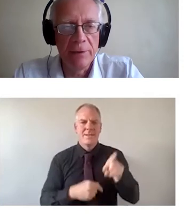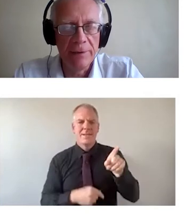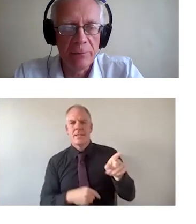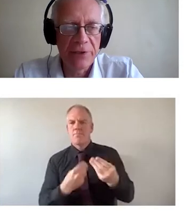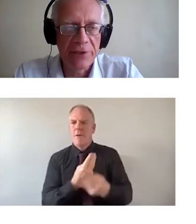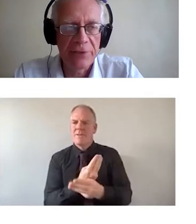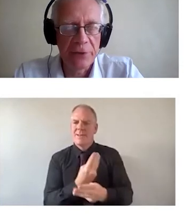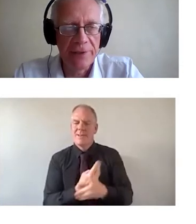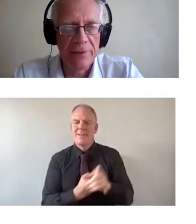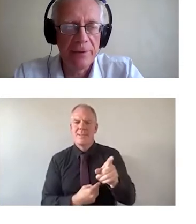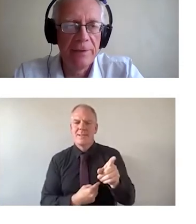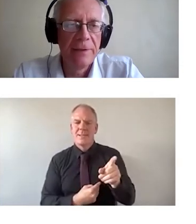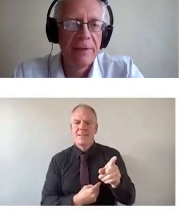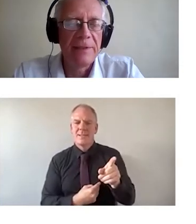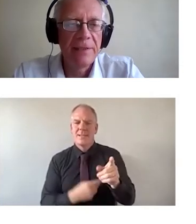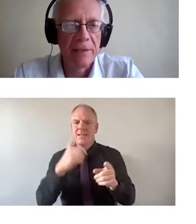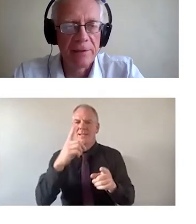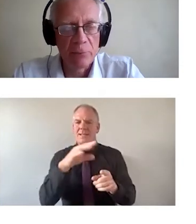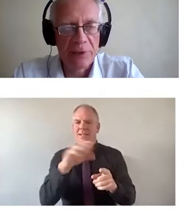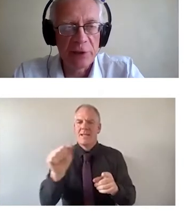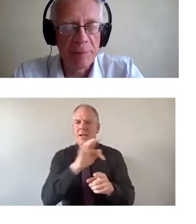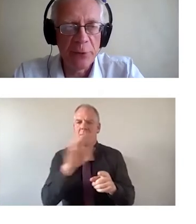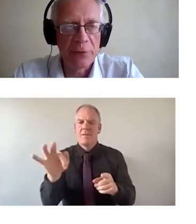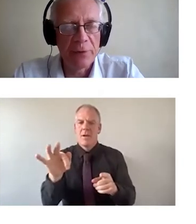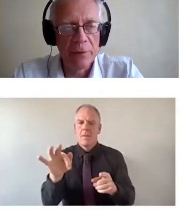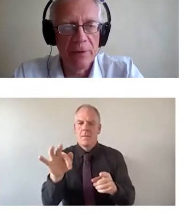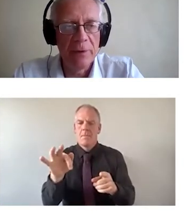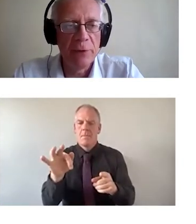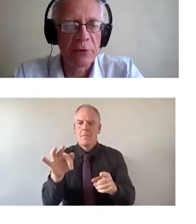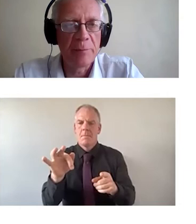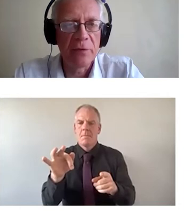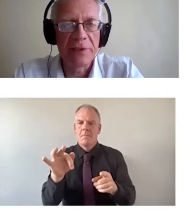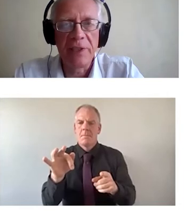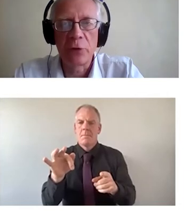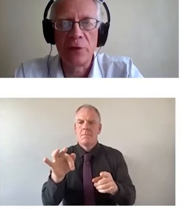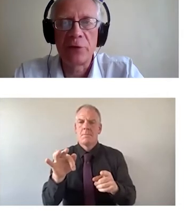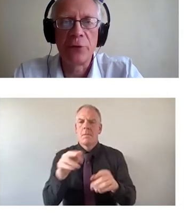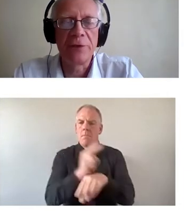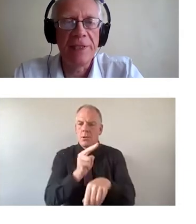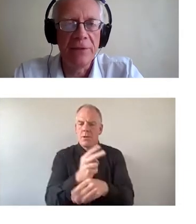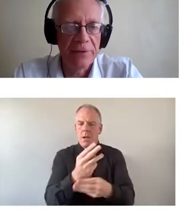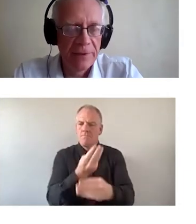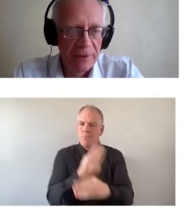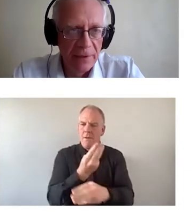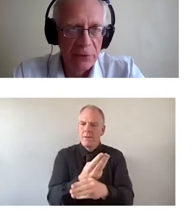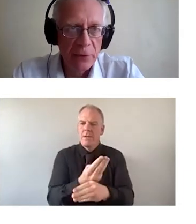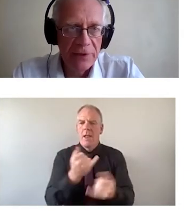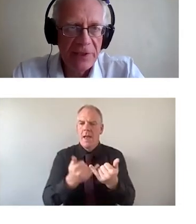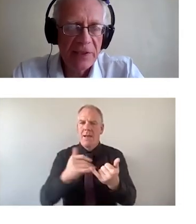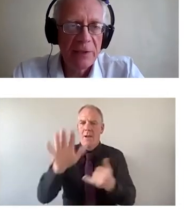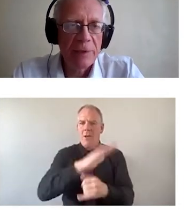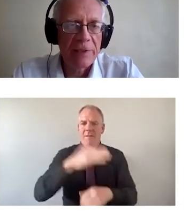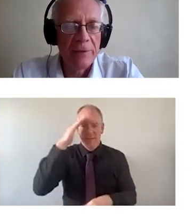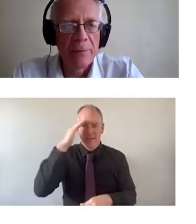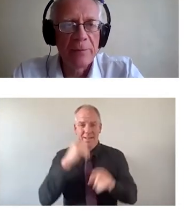data, which is the data which is to be used for monitoring poverty and social exclusion in Ireland. So on